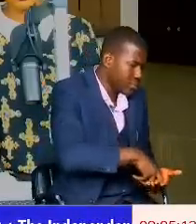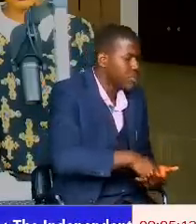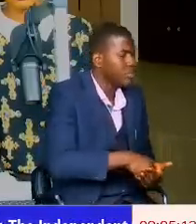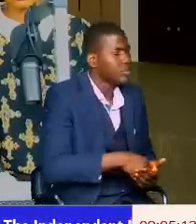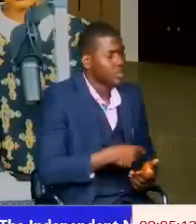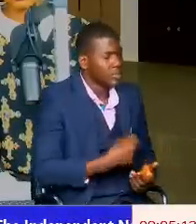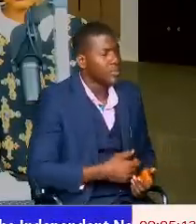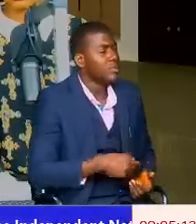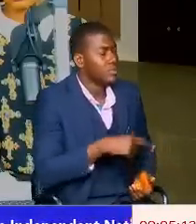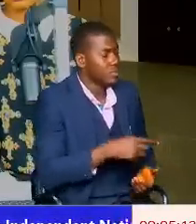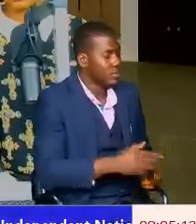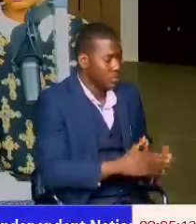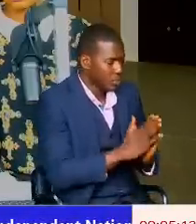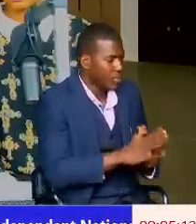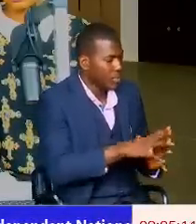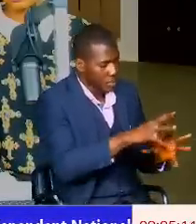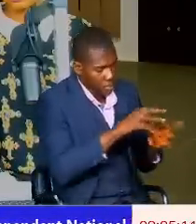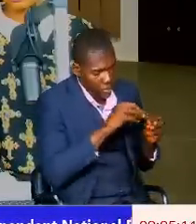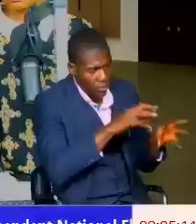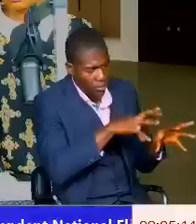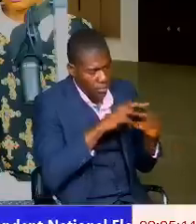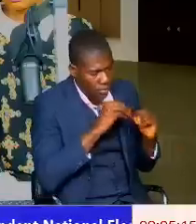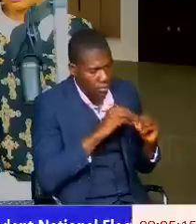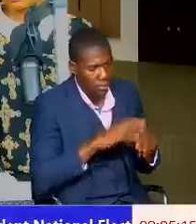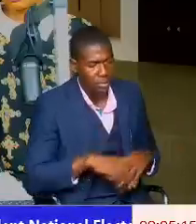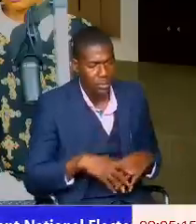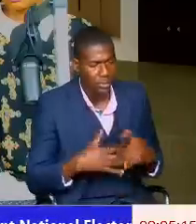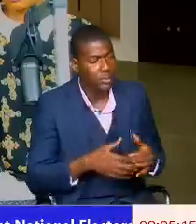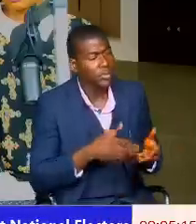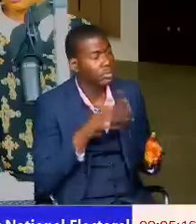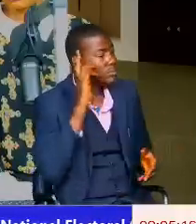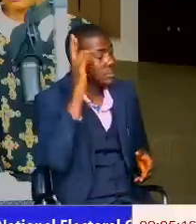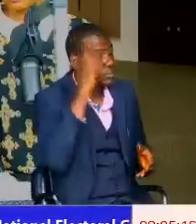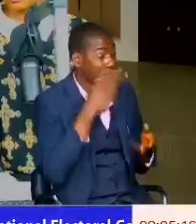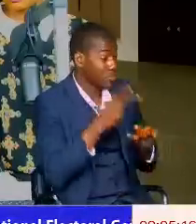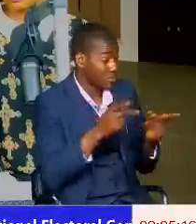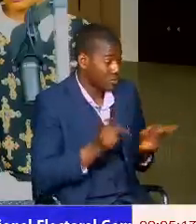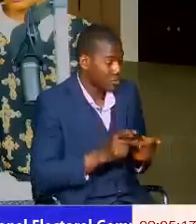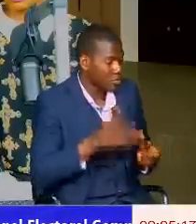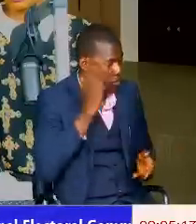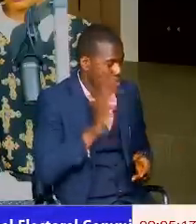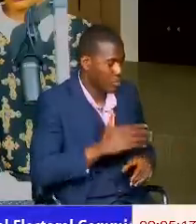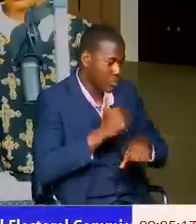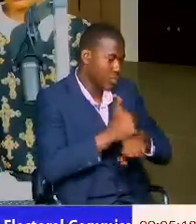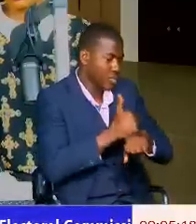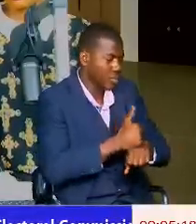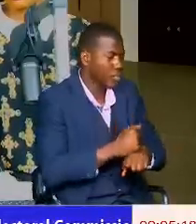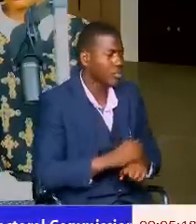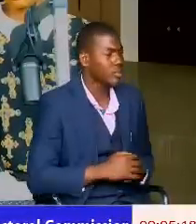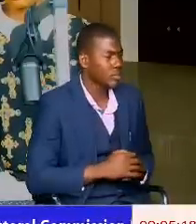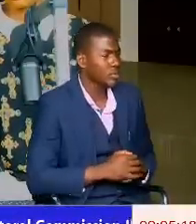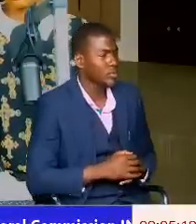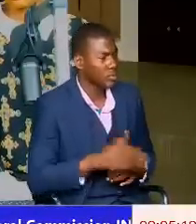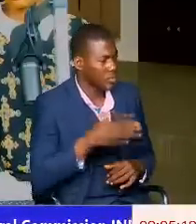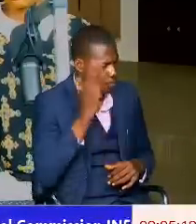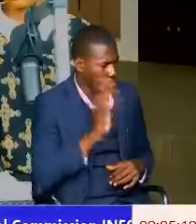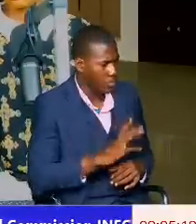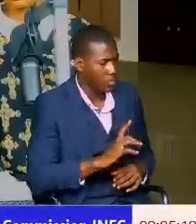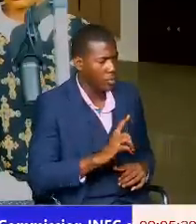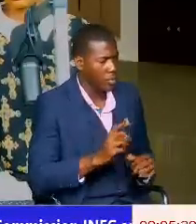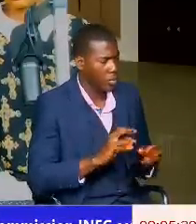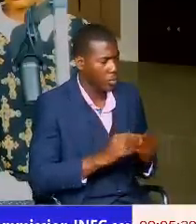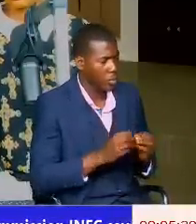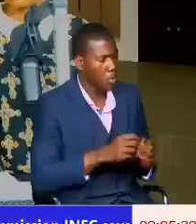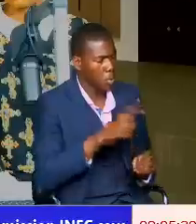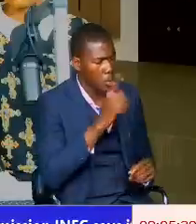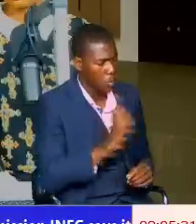Amen. Now that radio house has come to stay. It will be number one in the world. As I am praying, it will be